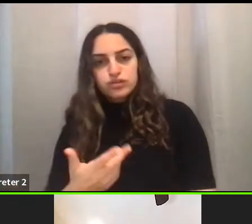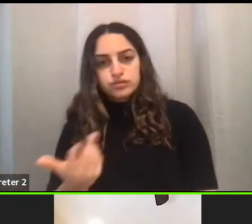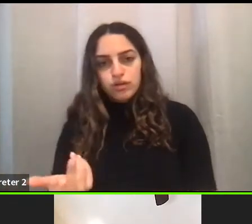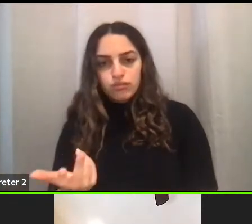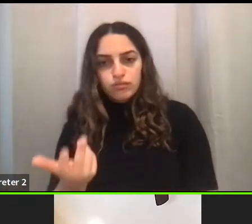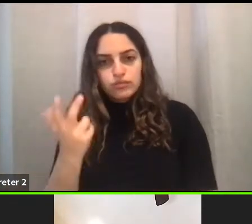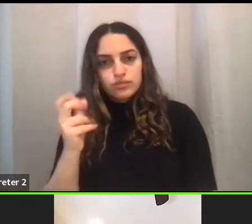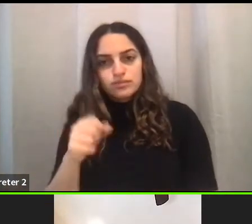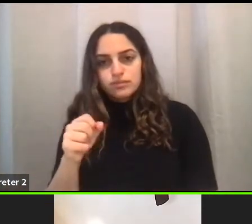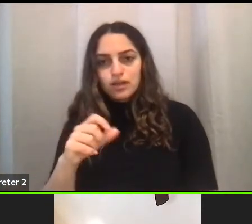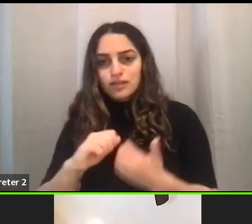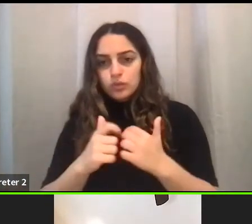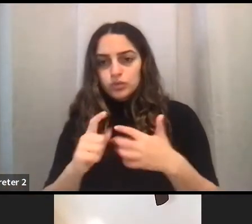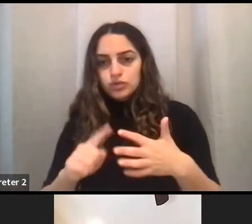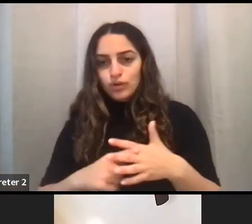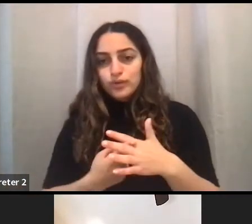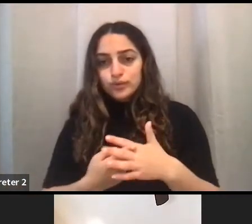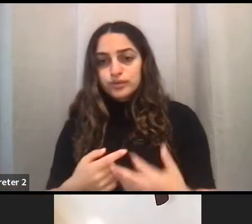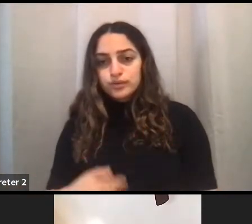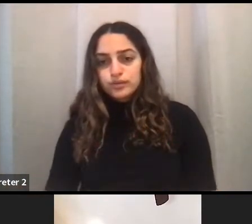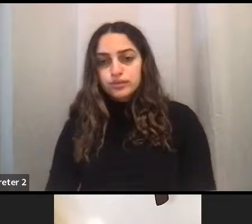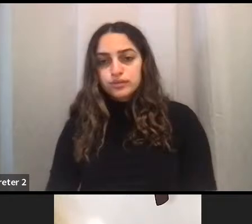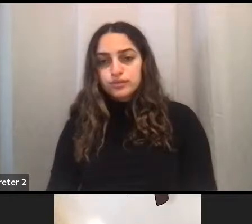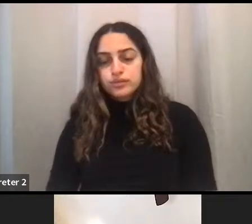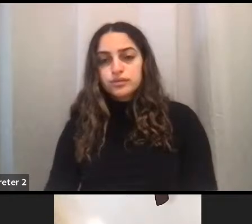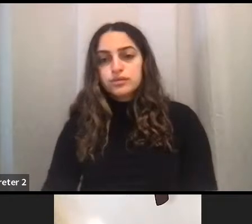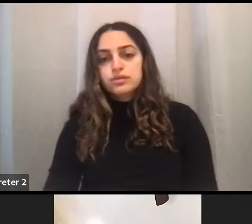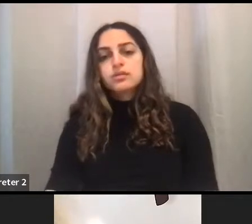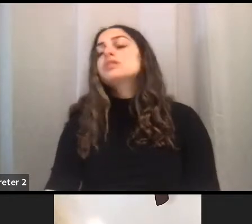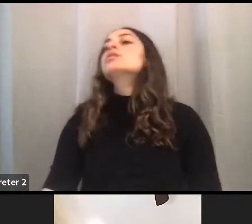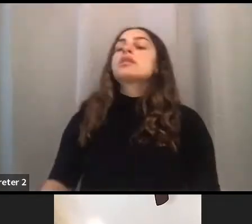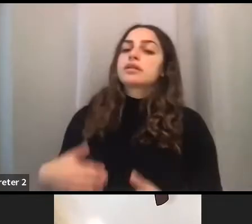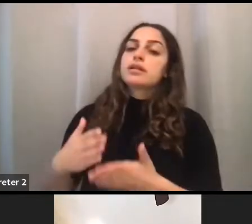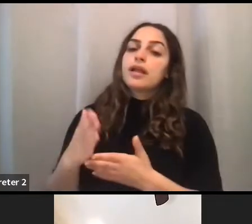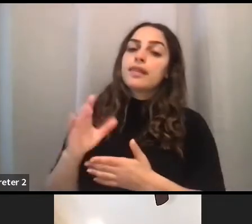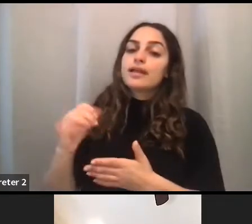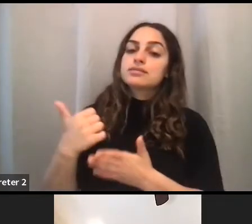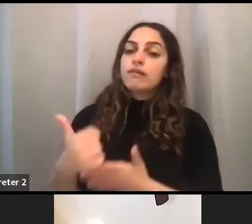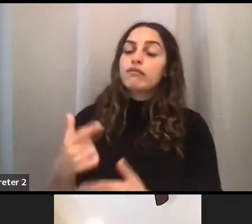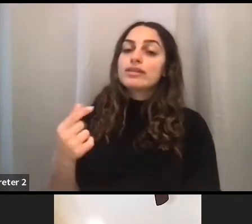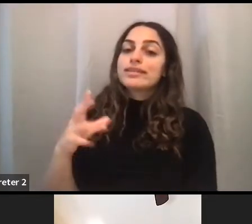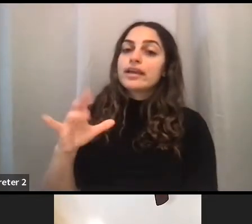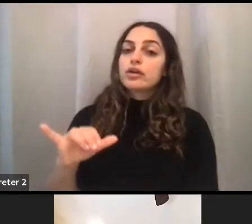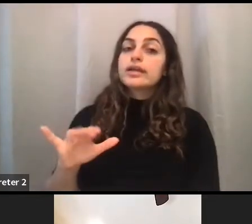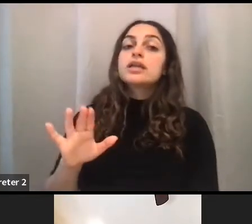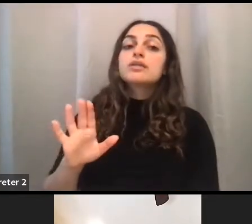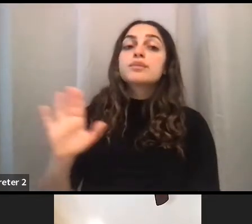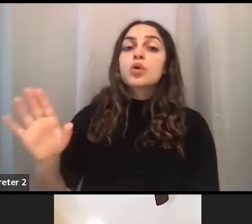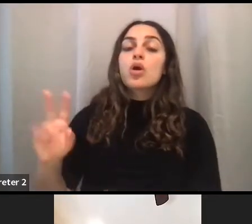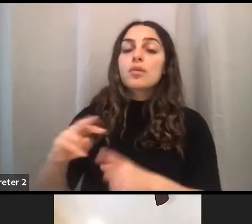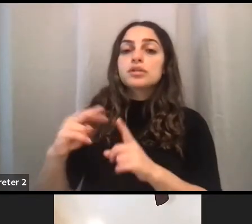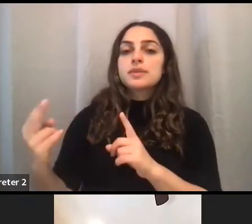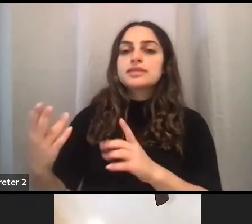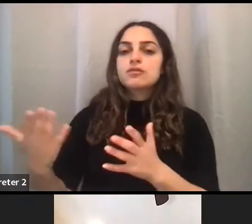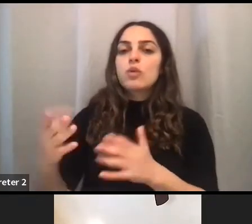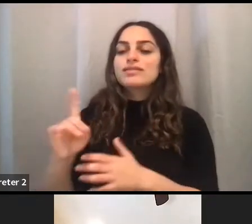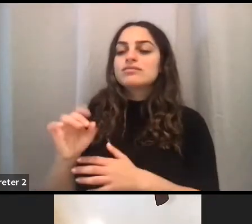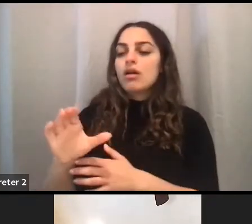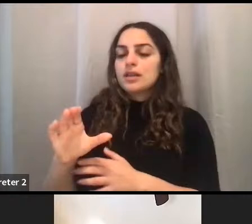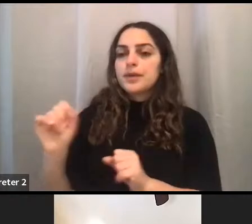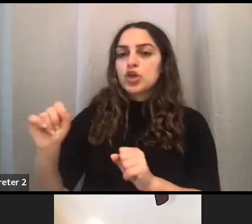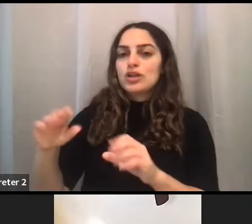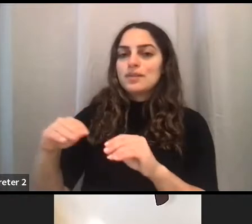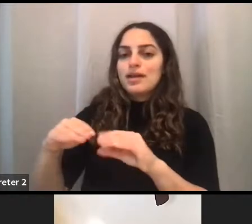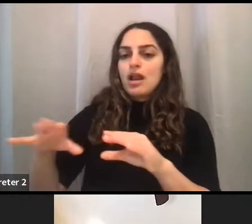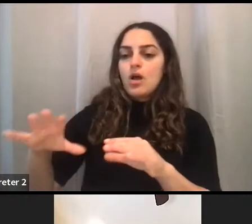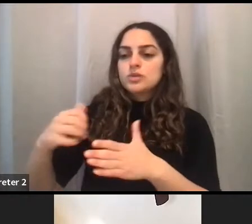yeah that's how we start all right that's helpful gary from your perspective what document could have been out there to help you know